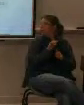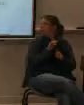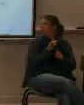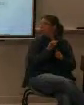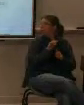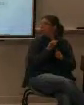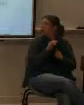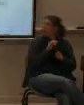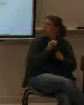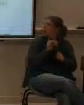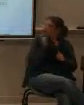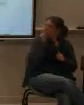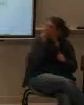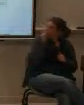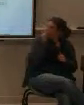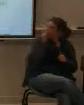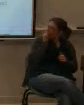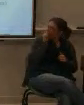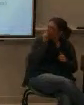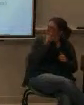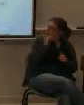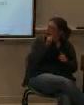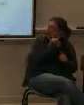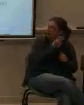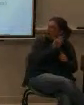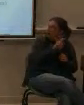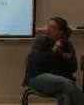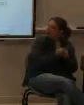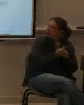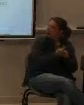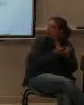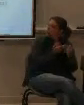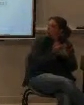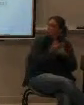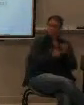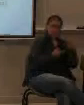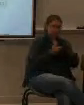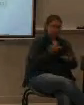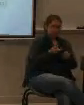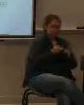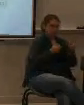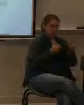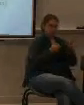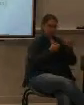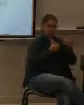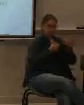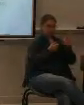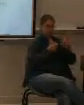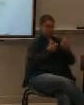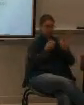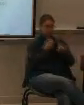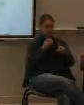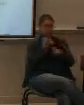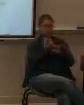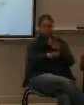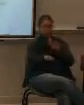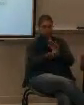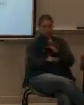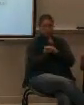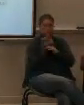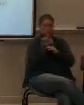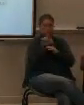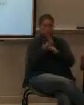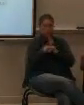organism-mediated or abiotic conversion all the way through this series of steps from sulfide to elemental sulfur to